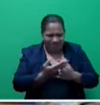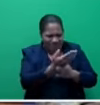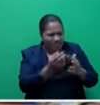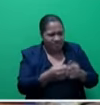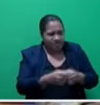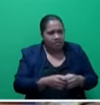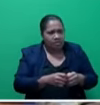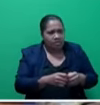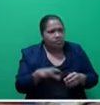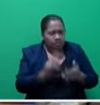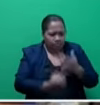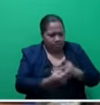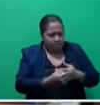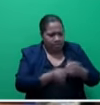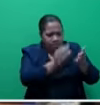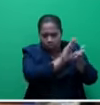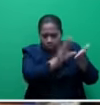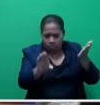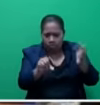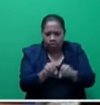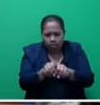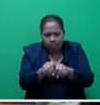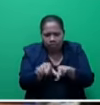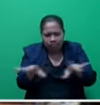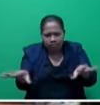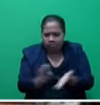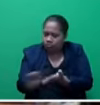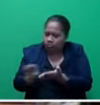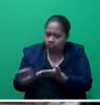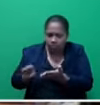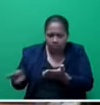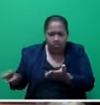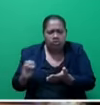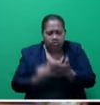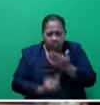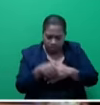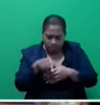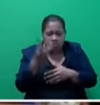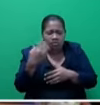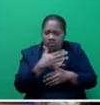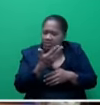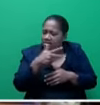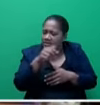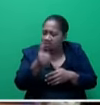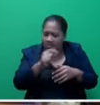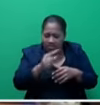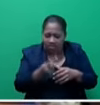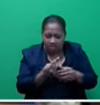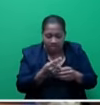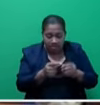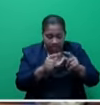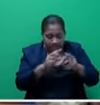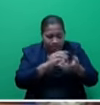through the NGOs. This equates to over 386,000 individual packs of seeds that were given out